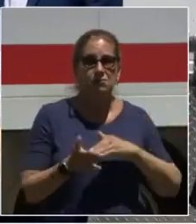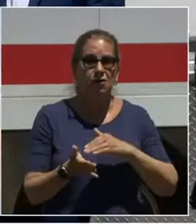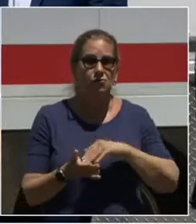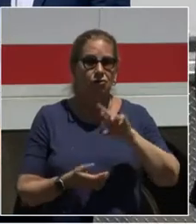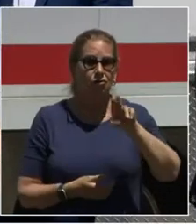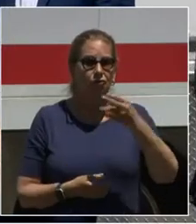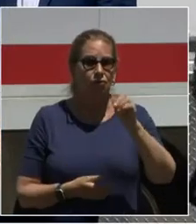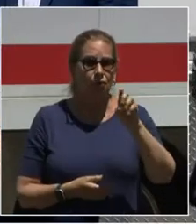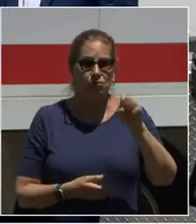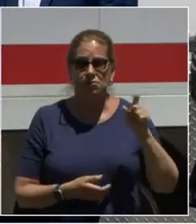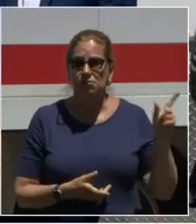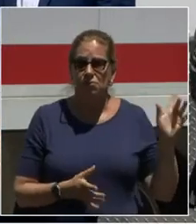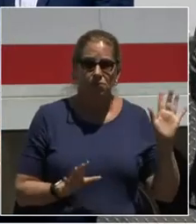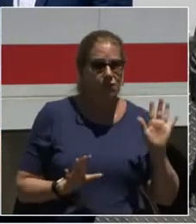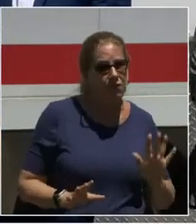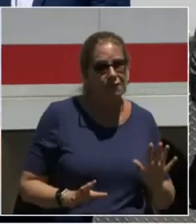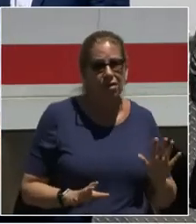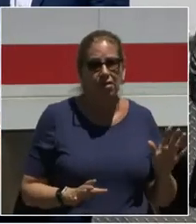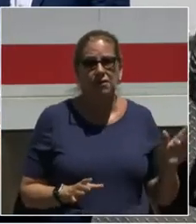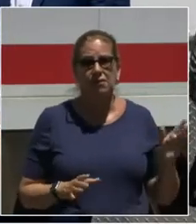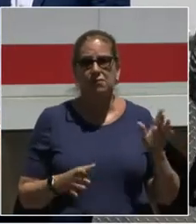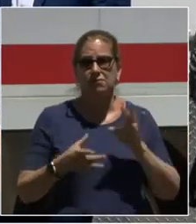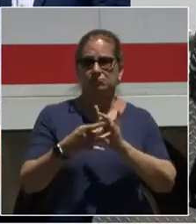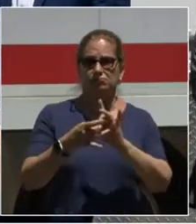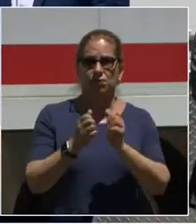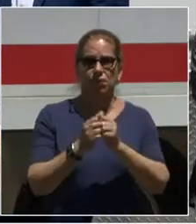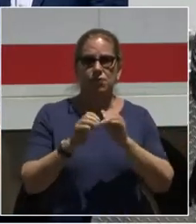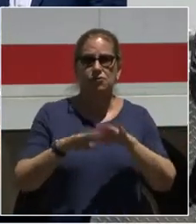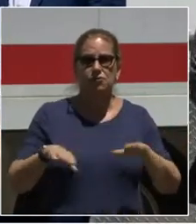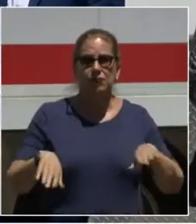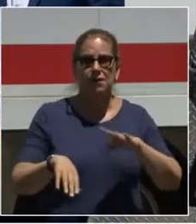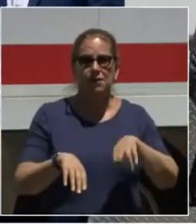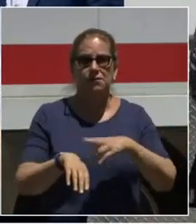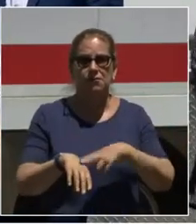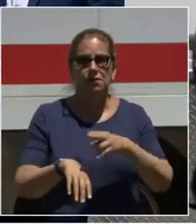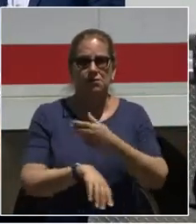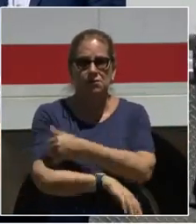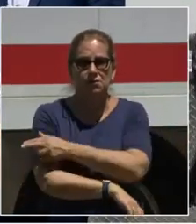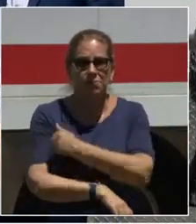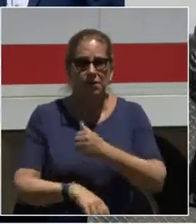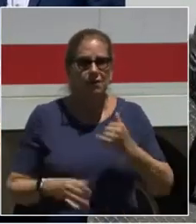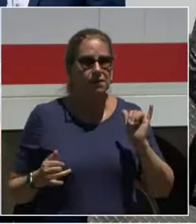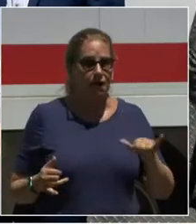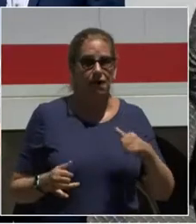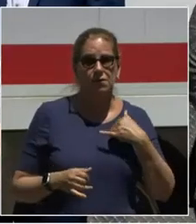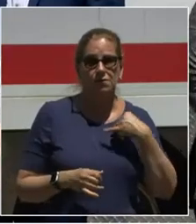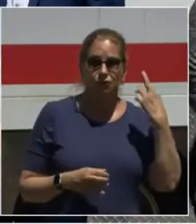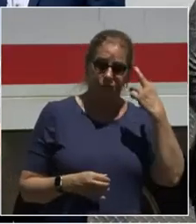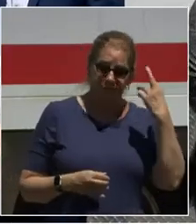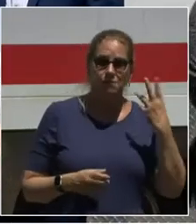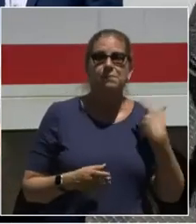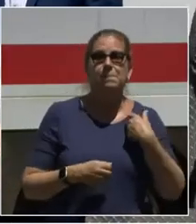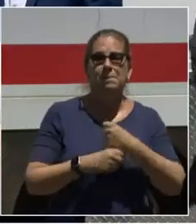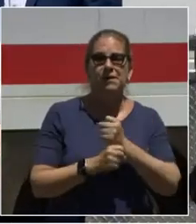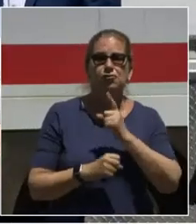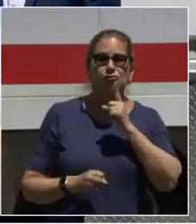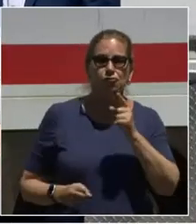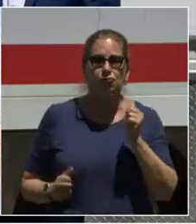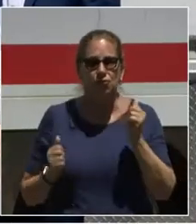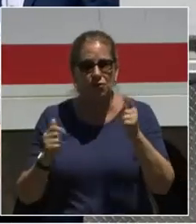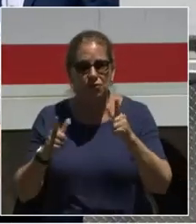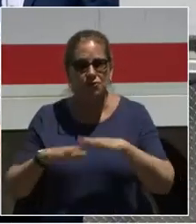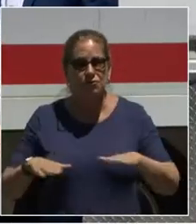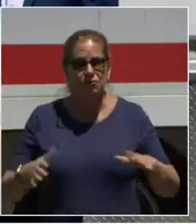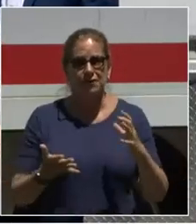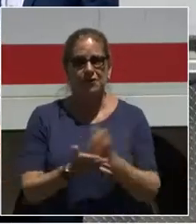across DC that are ready to serve our families as we endeavor to make sure that our children have their immunizations. Again, as you've noted,